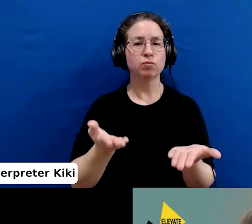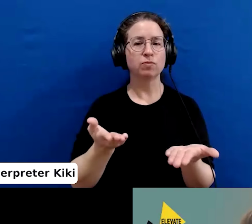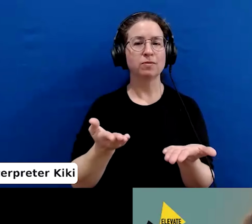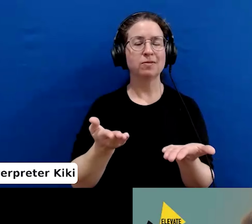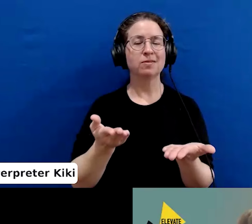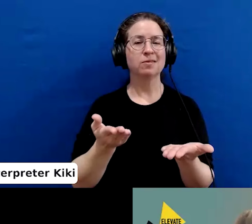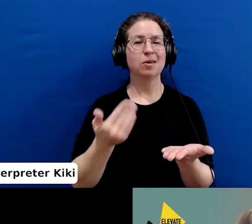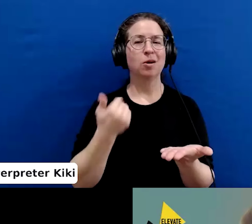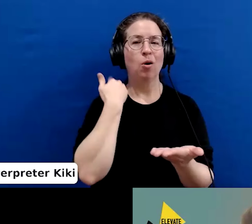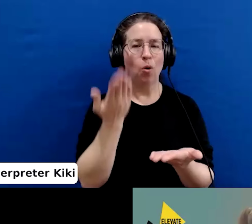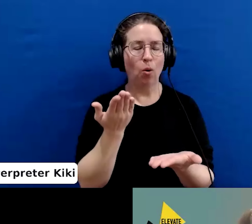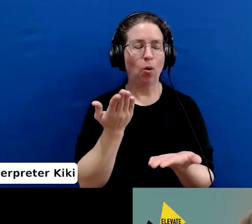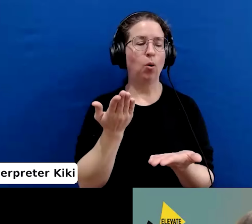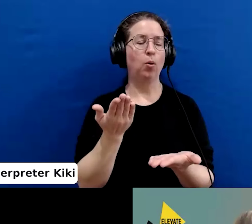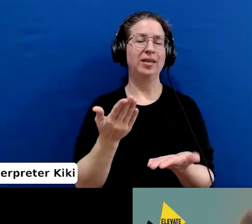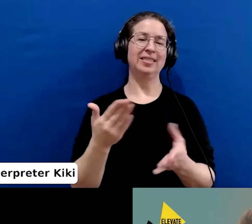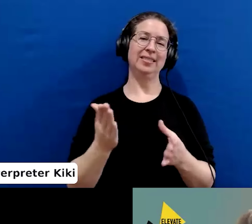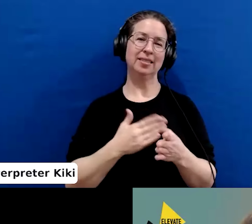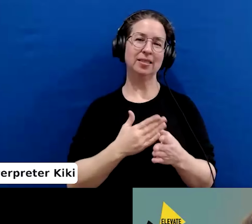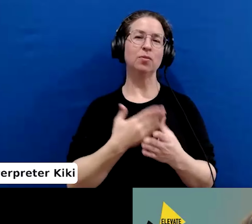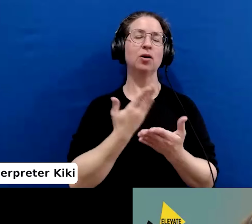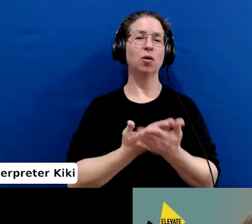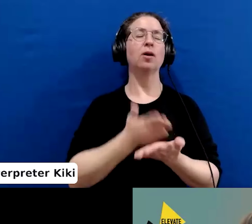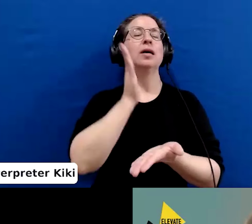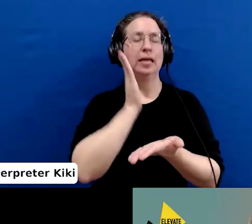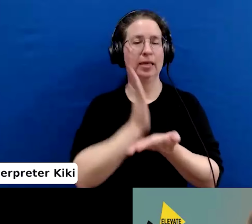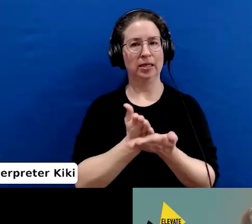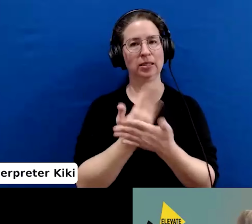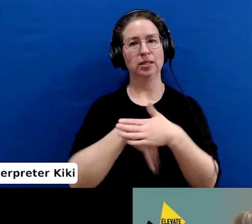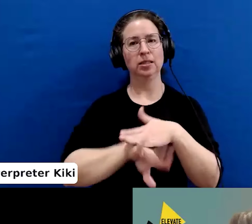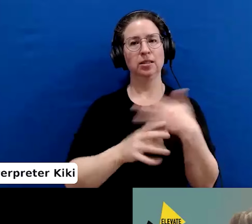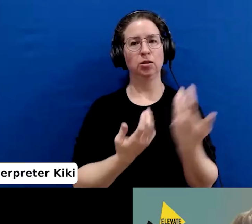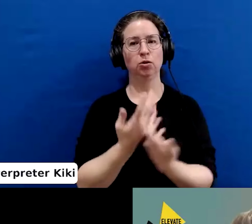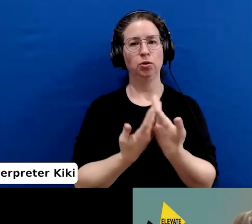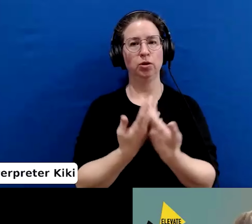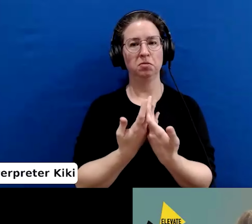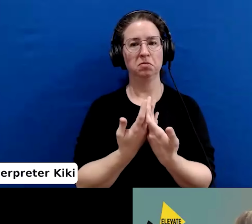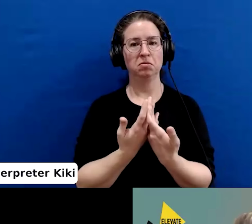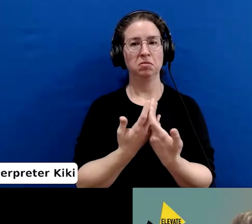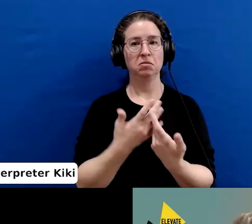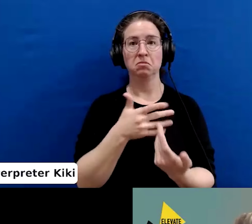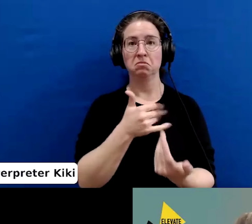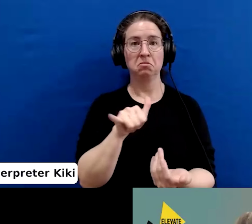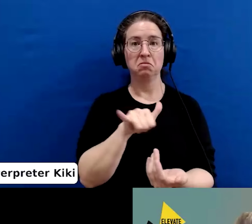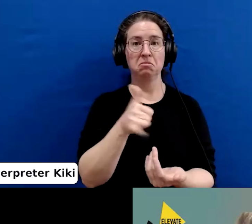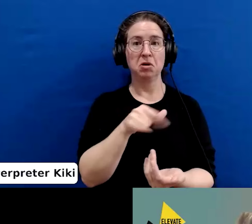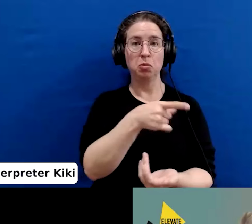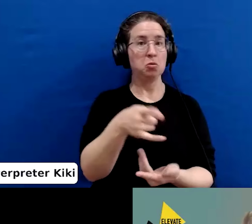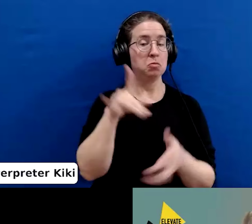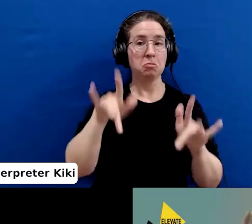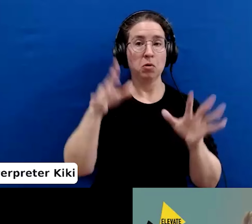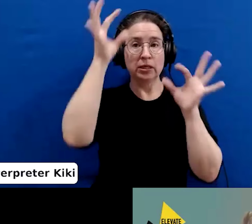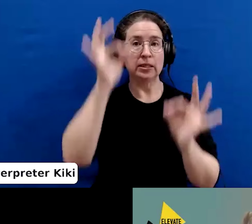conditional on you getting that university offer. We realize you might not have decided on your university yet. You